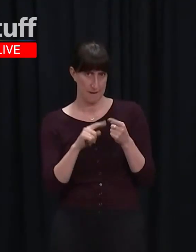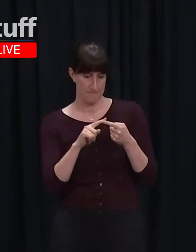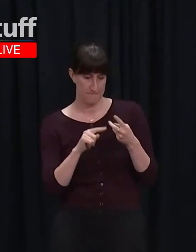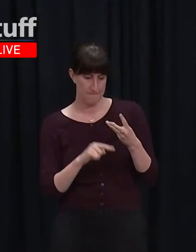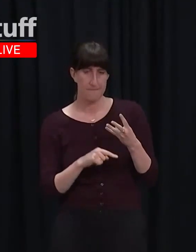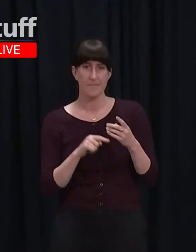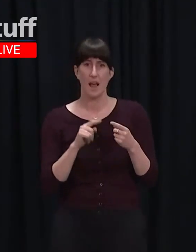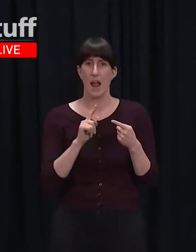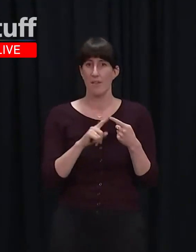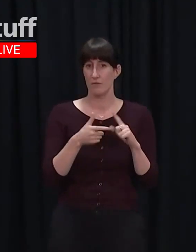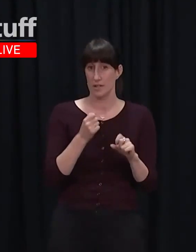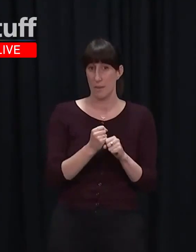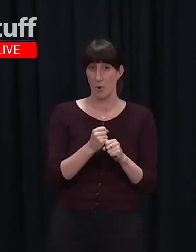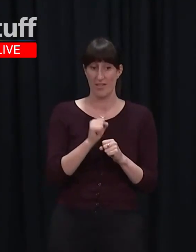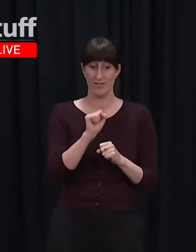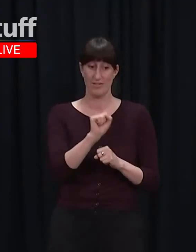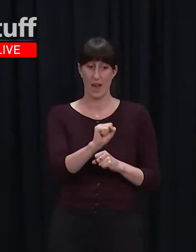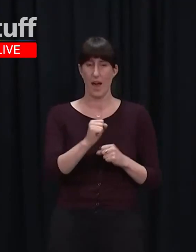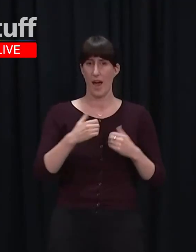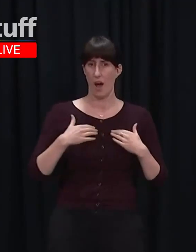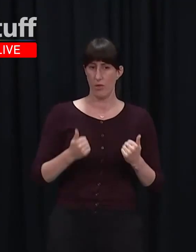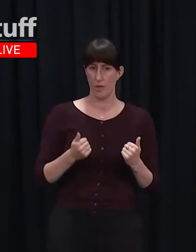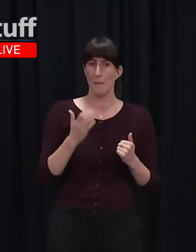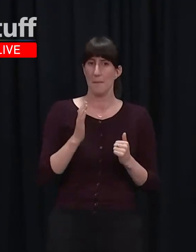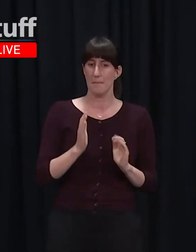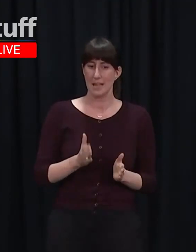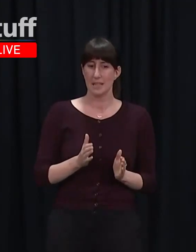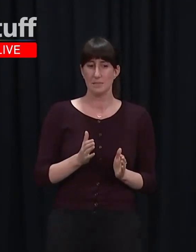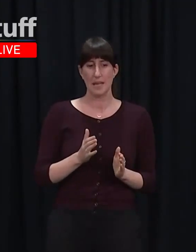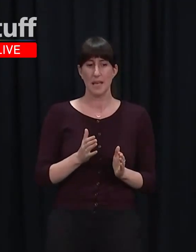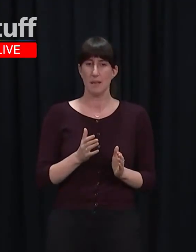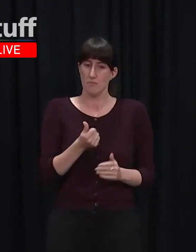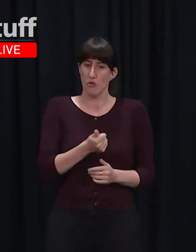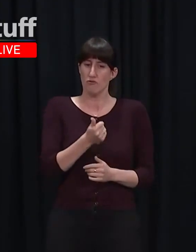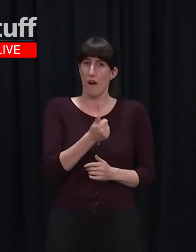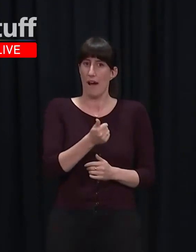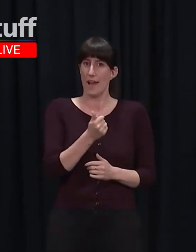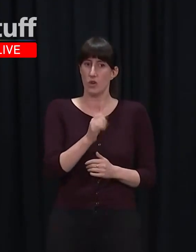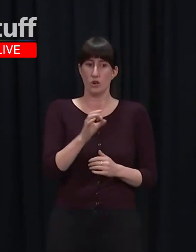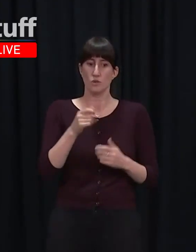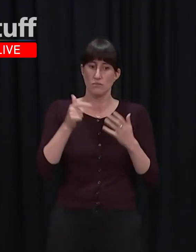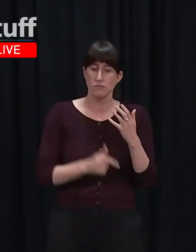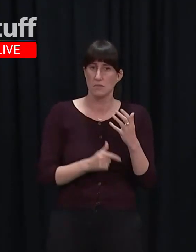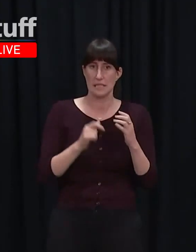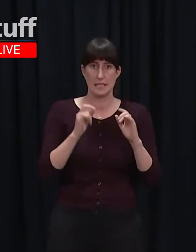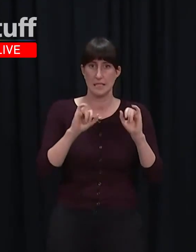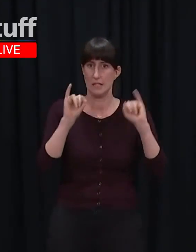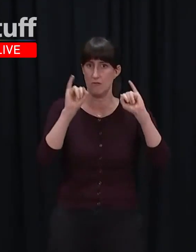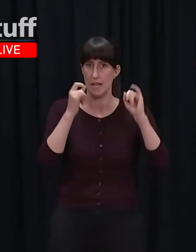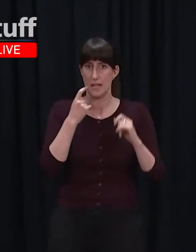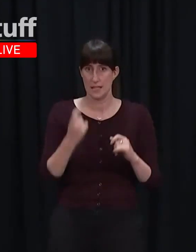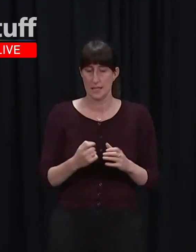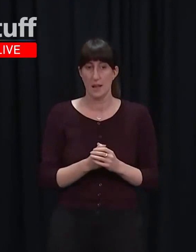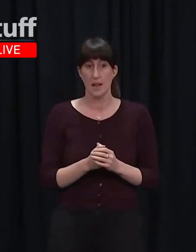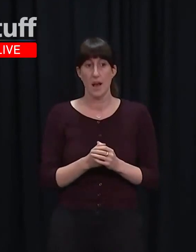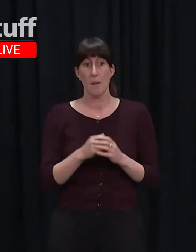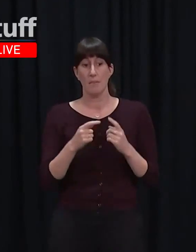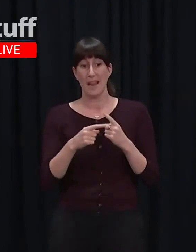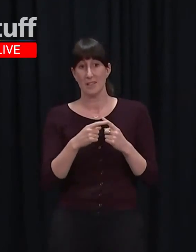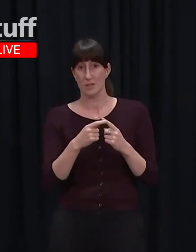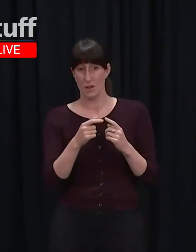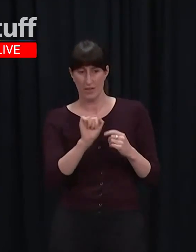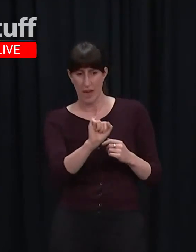health, medical needs, as well as the social supports, the nature of others in the household who may be